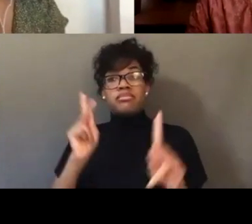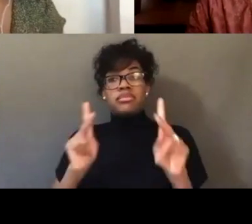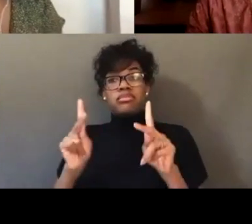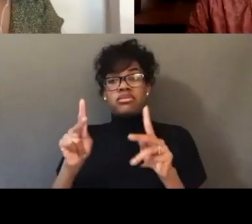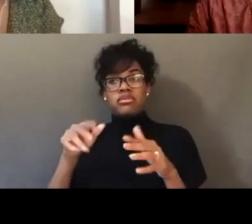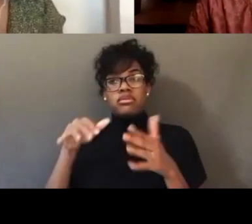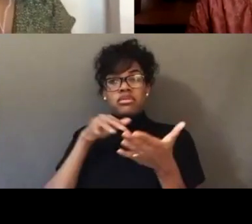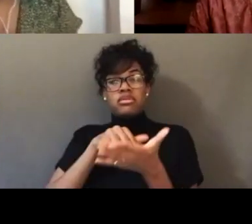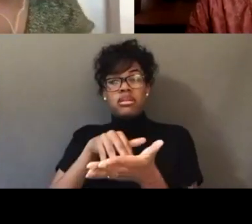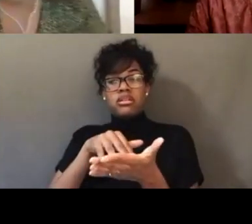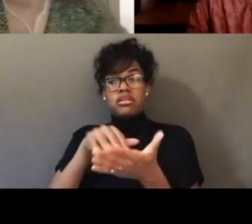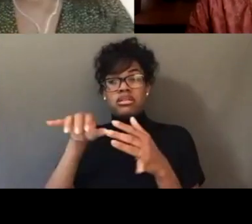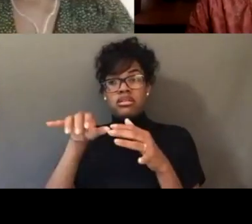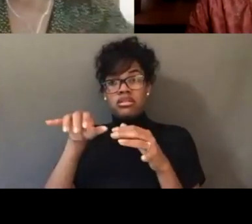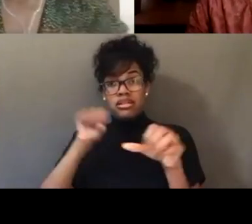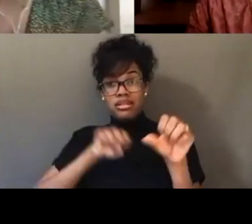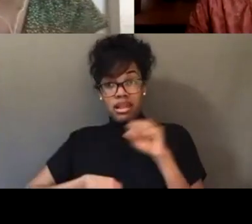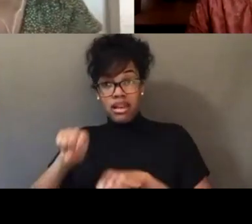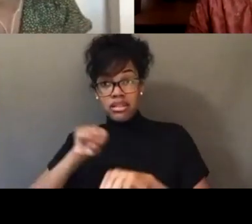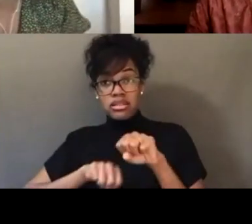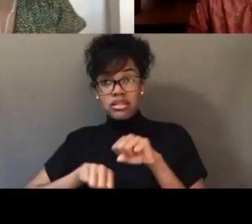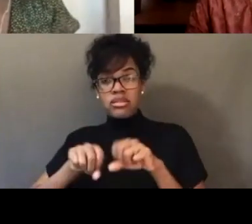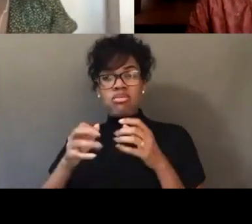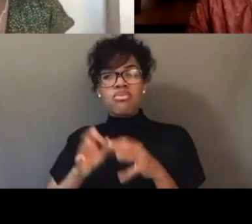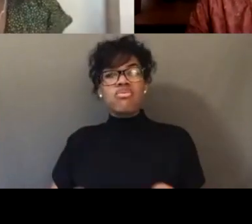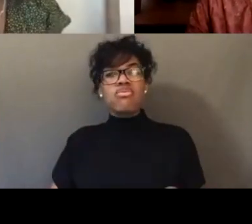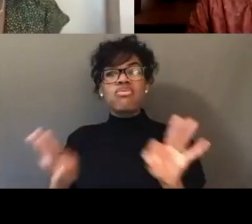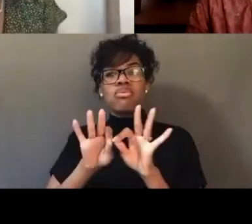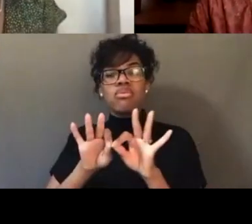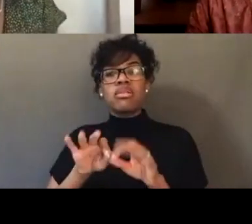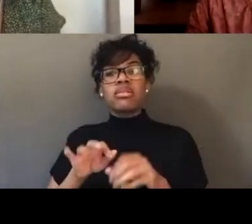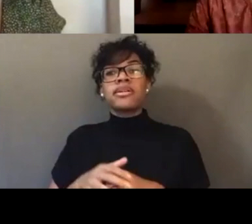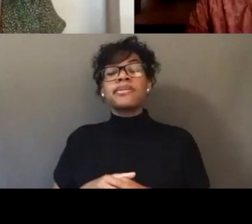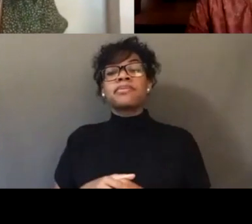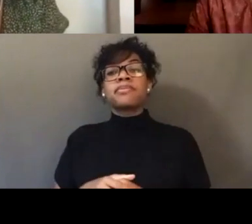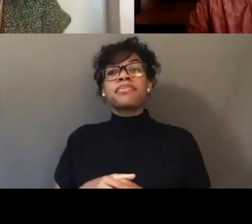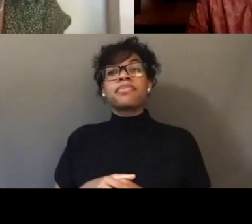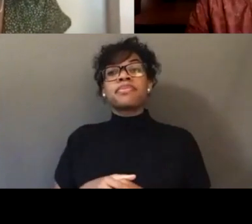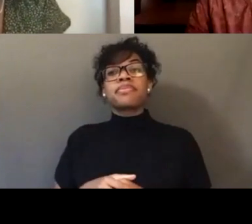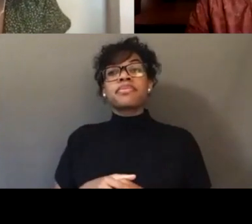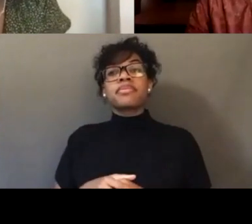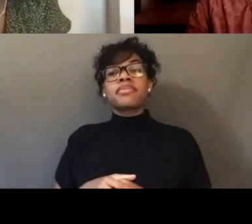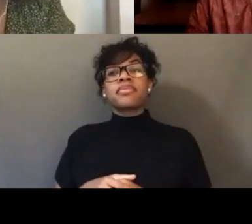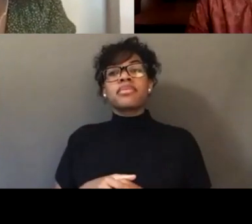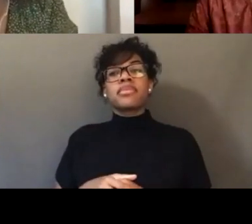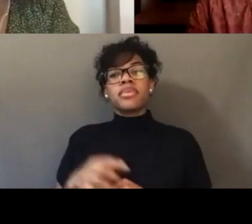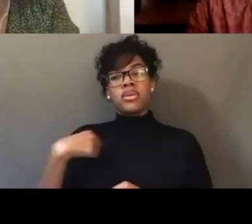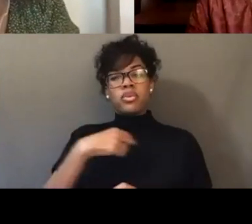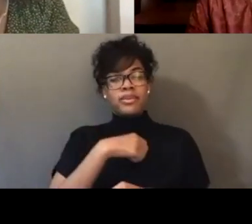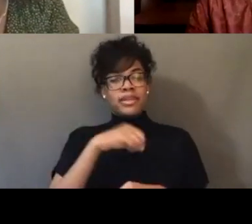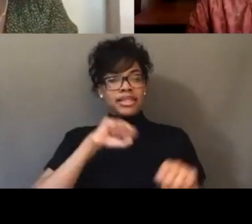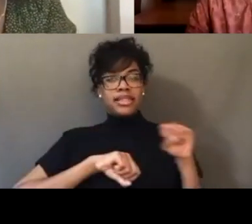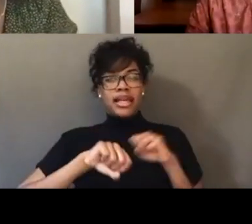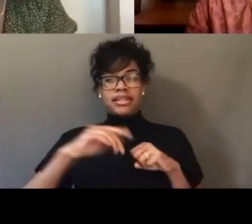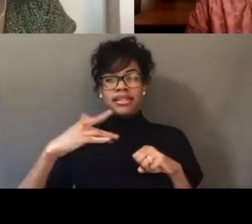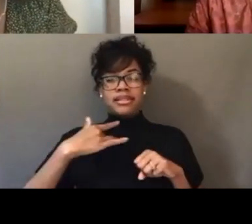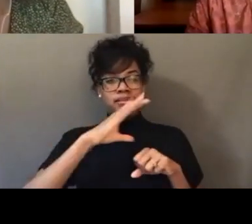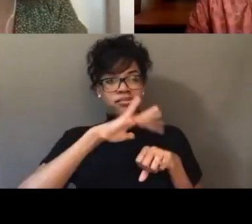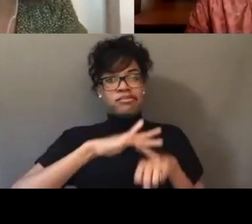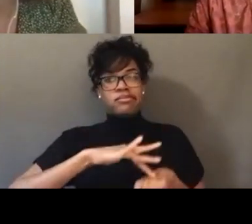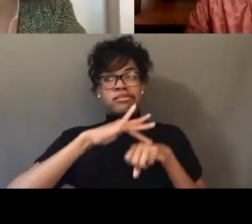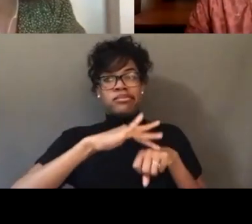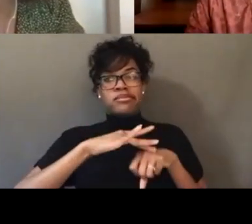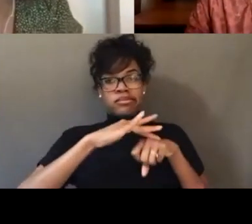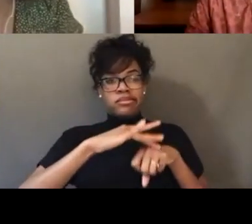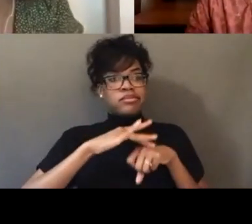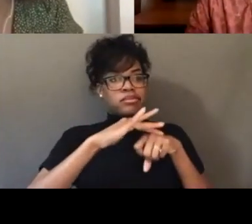enough for you to be so facile with the content knowledge that we're learning here, but you know, you haven't wrestled with